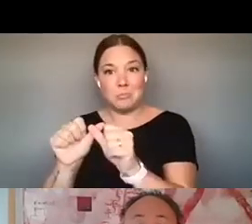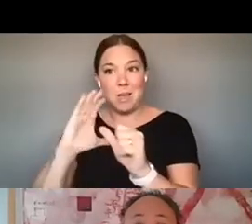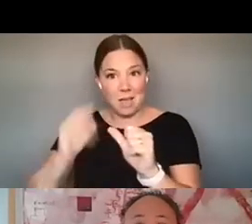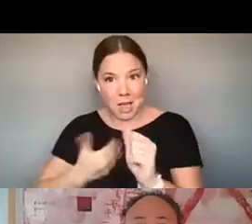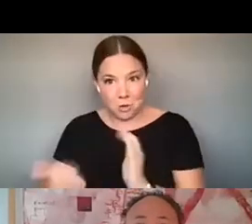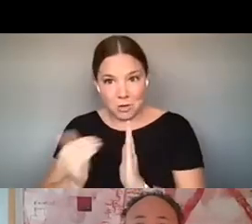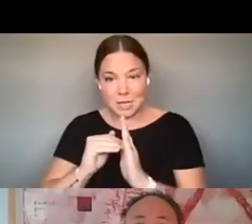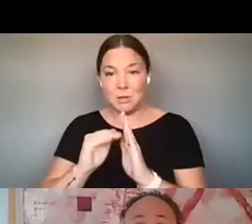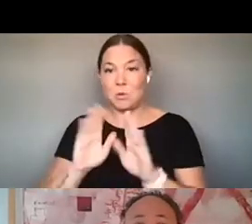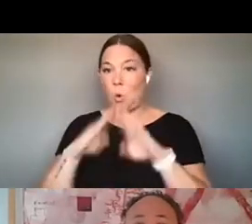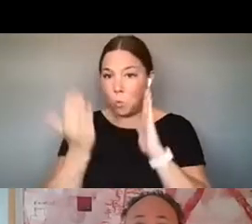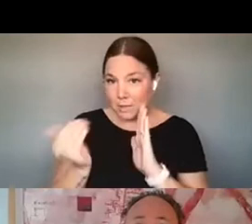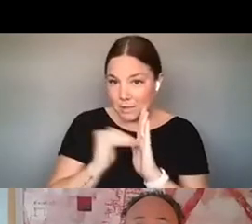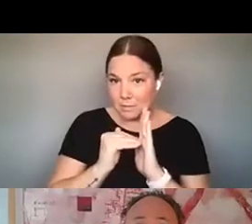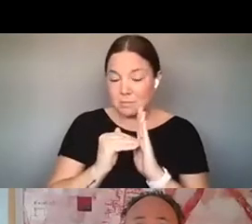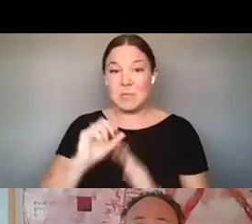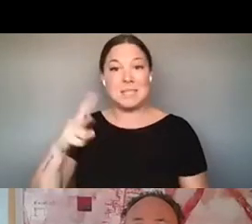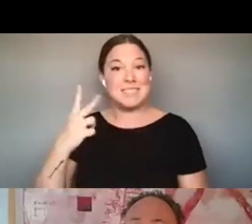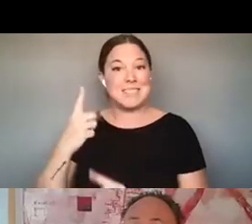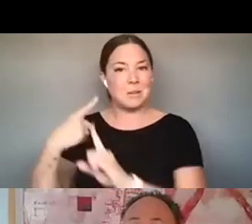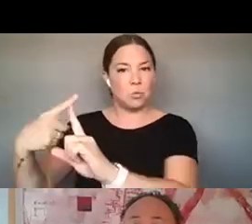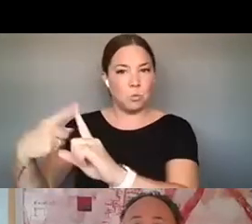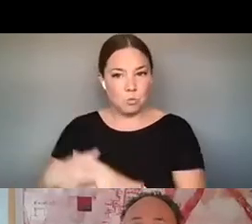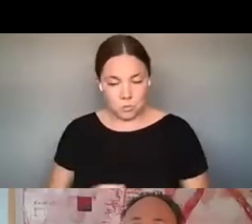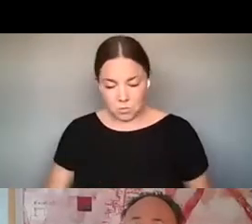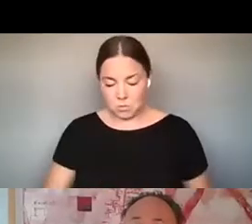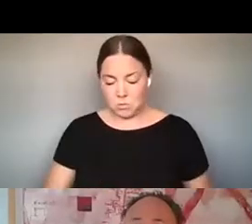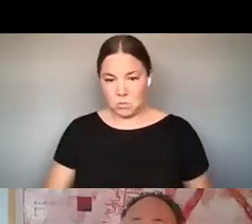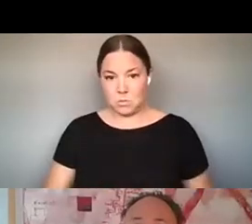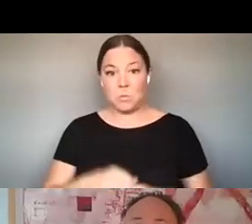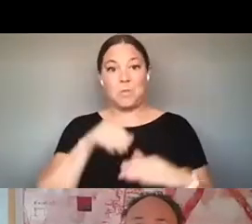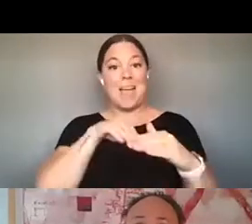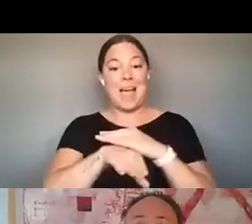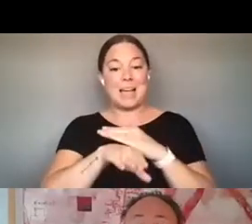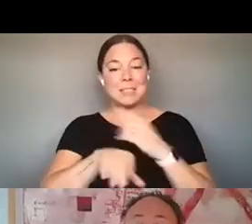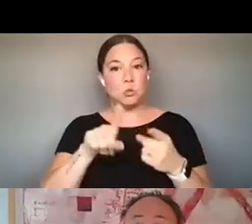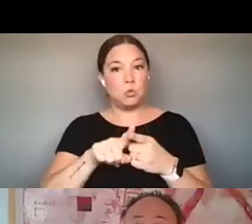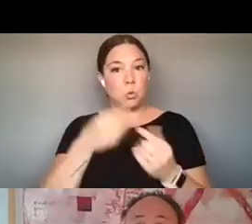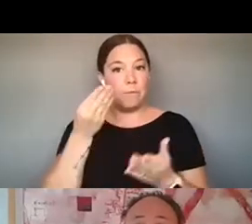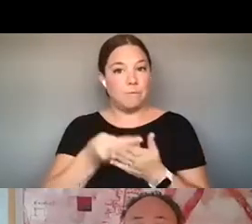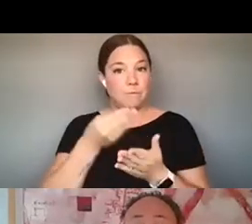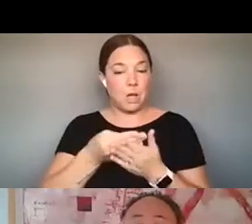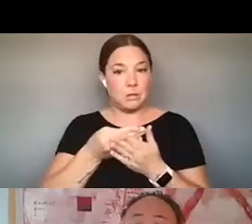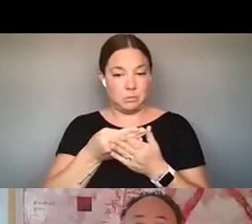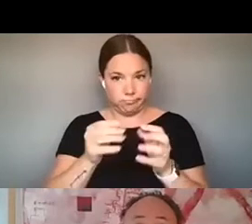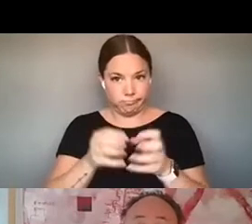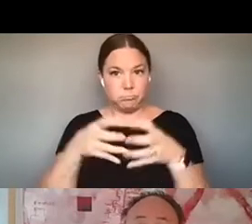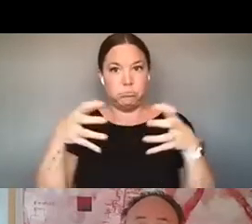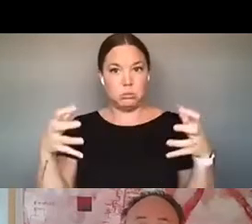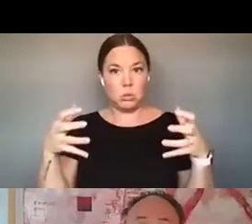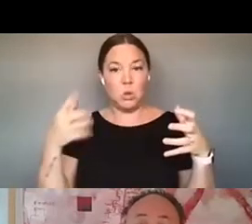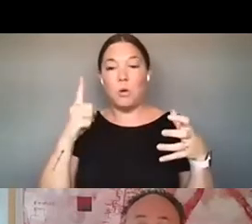The second goal for our ARP program is to expand access to funds for communities that have been historically